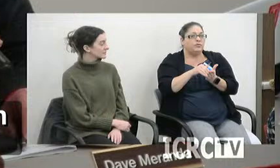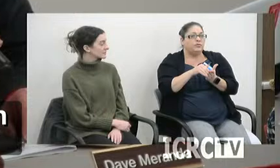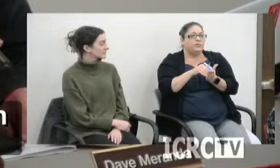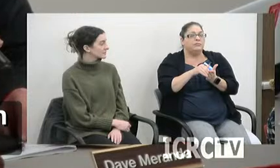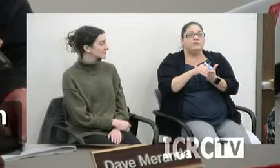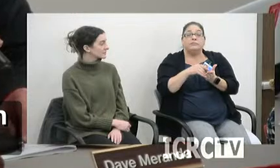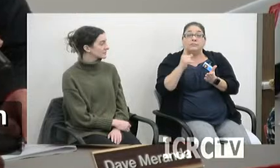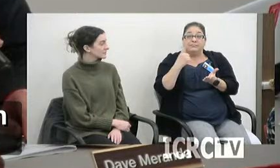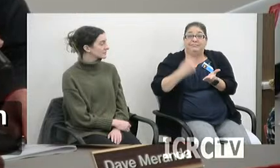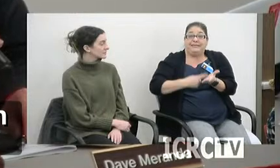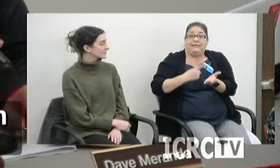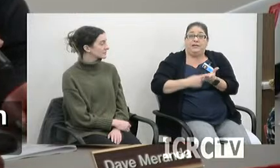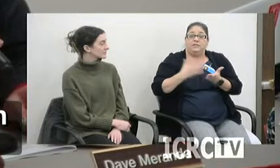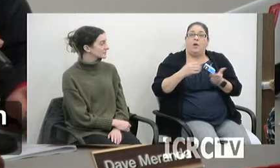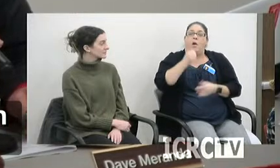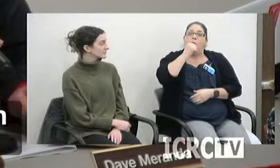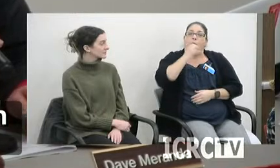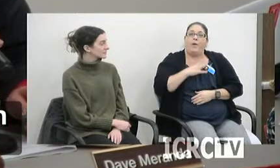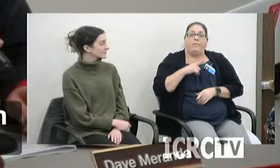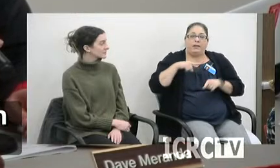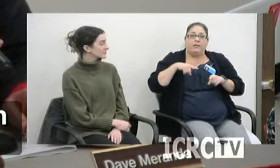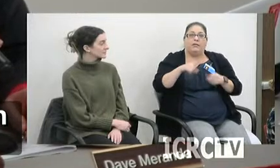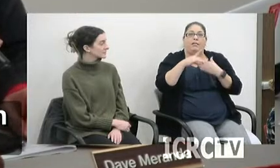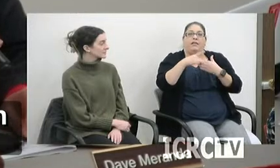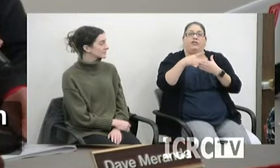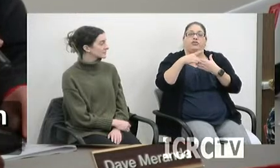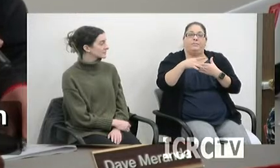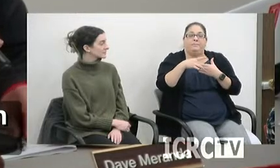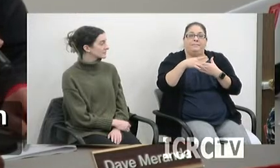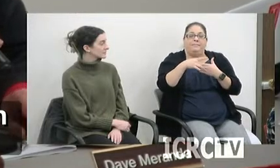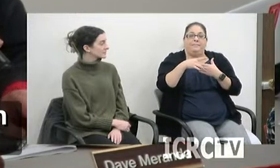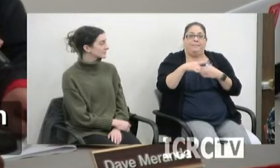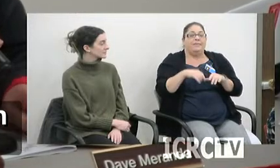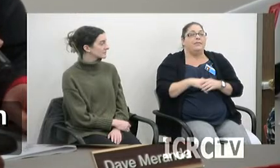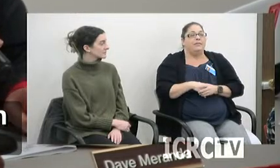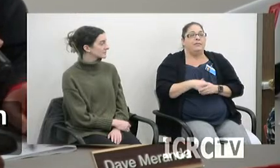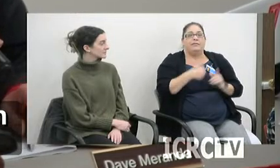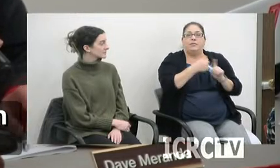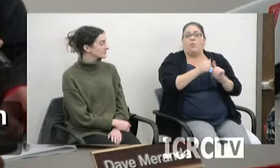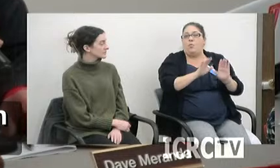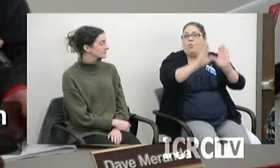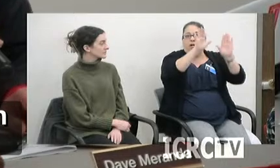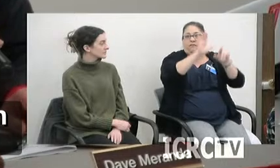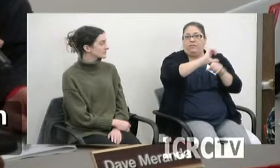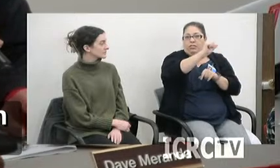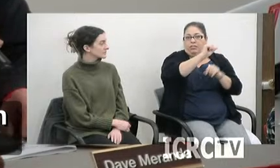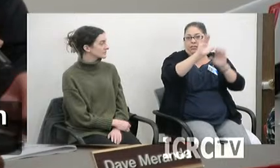they discussed women in leadership, and she is a wonderful leader.